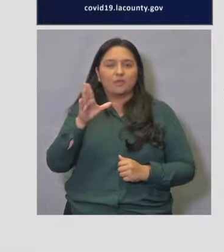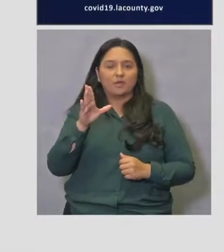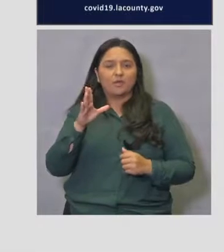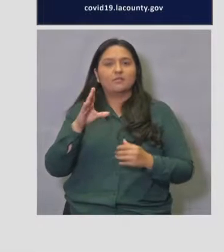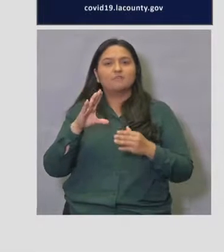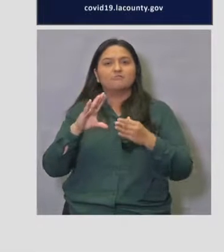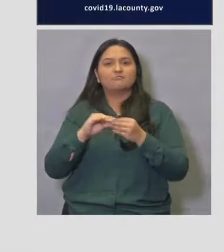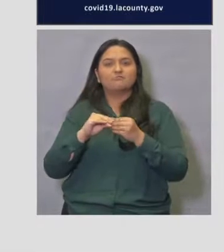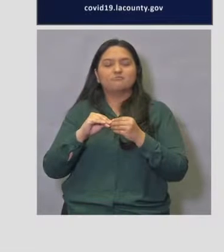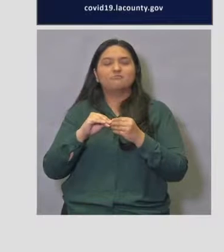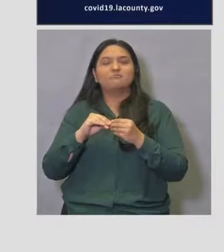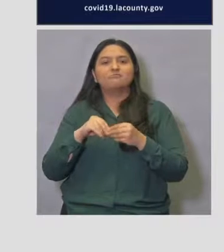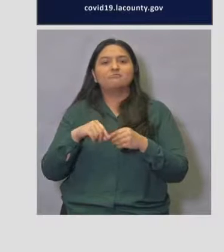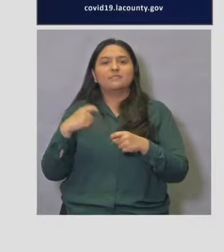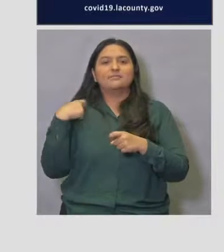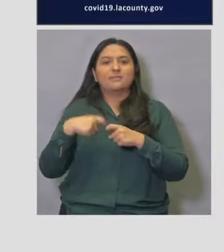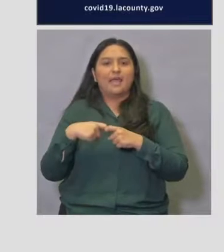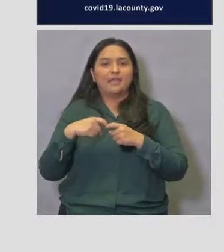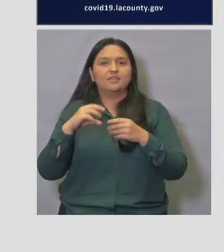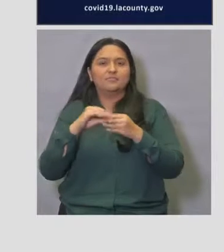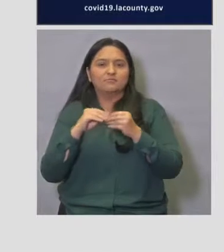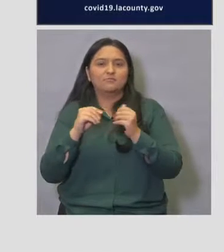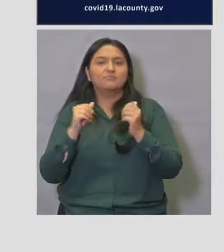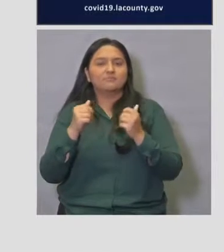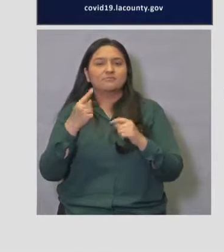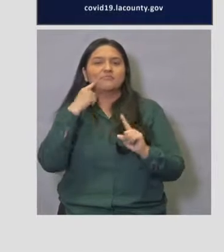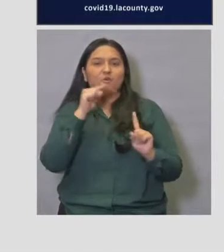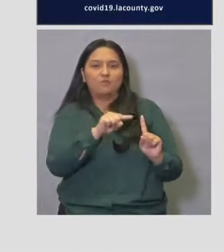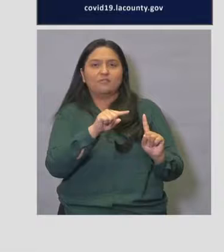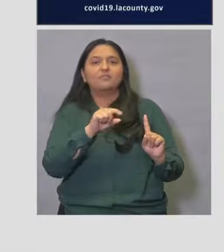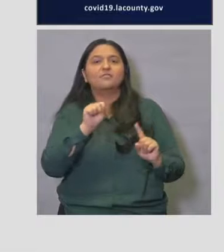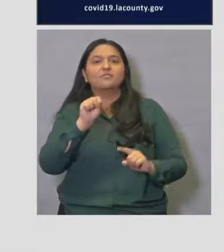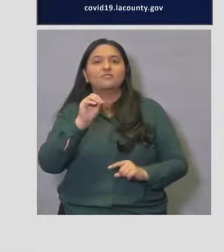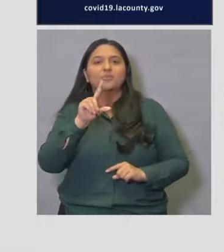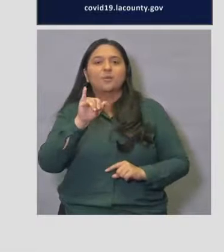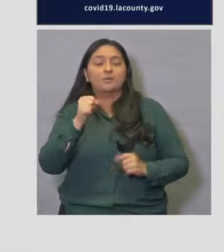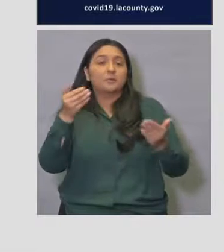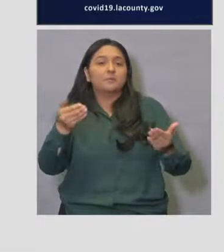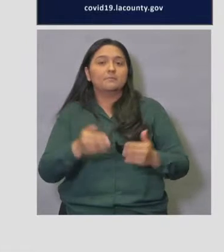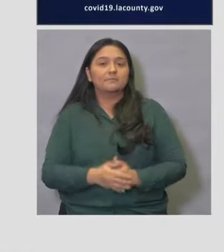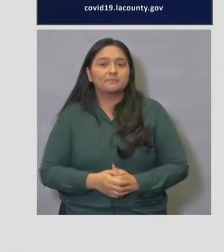translated remarks on behalf of Chair Solis. Jacqueline, please go ahead.